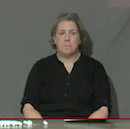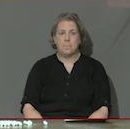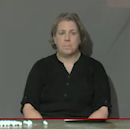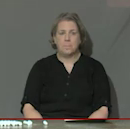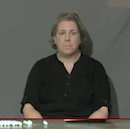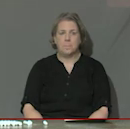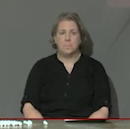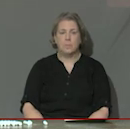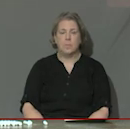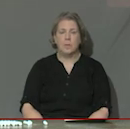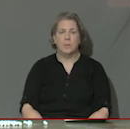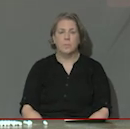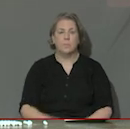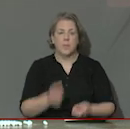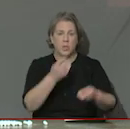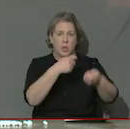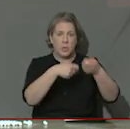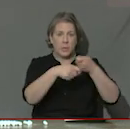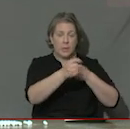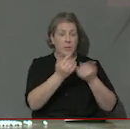So our sales,